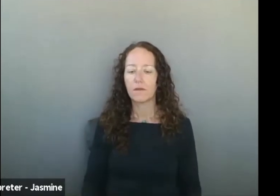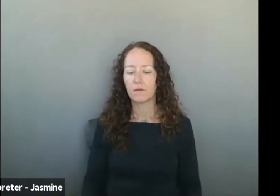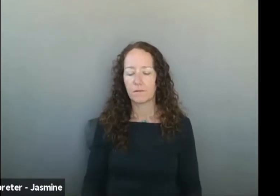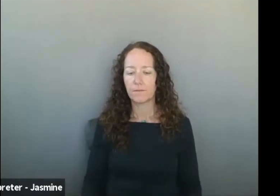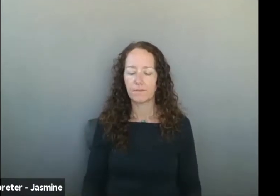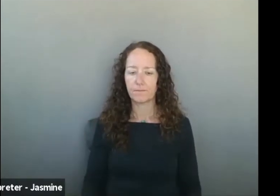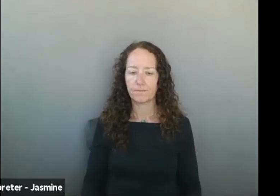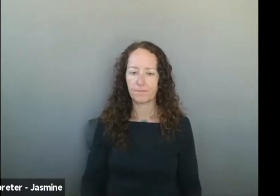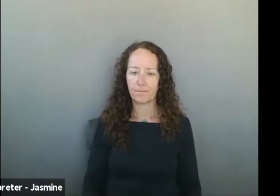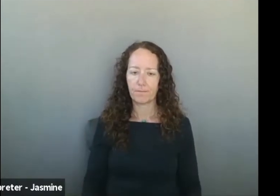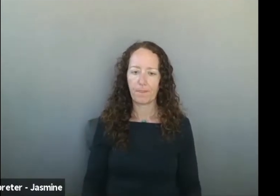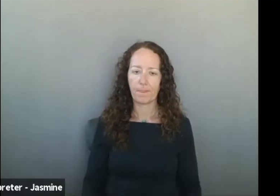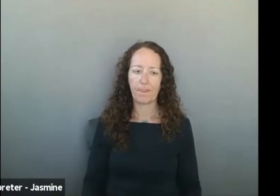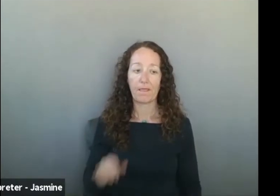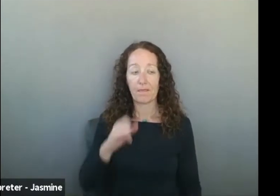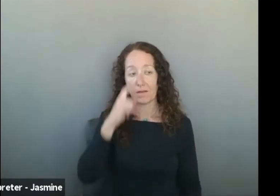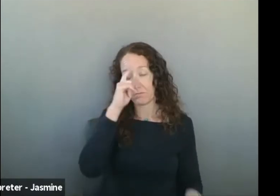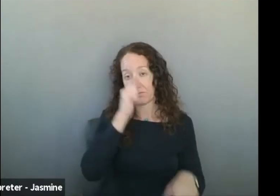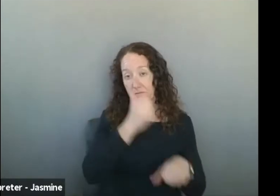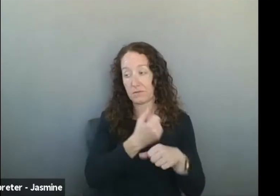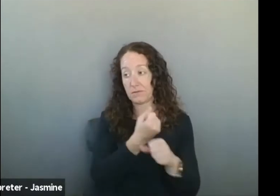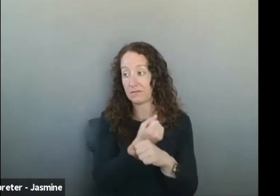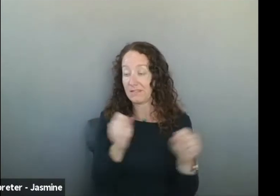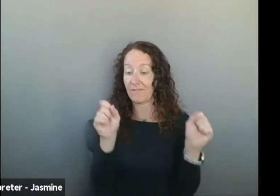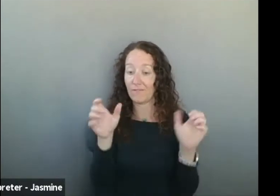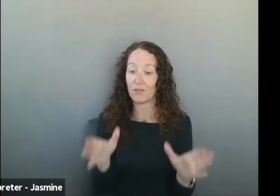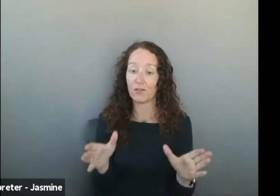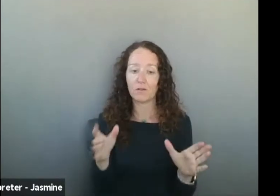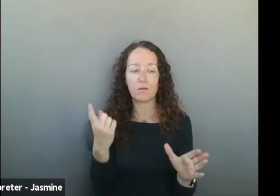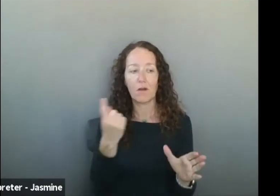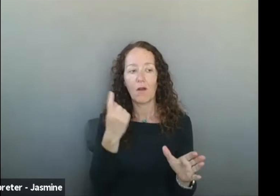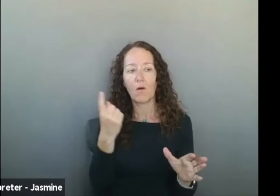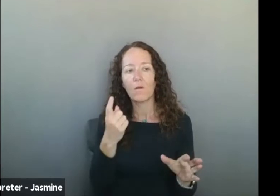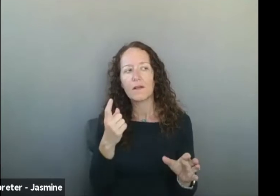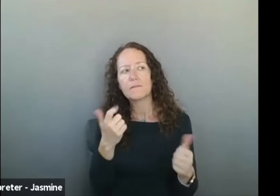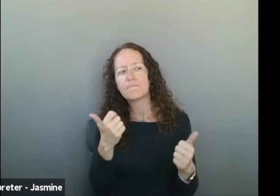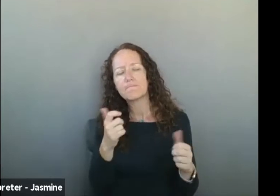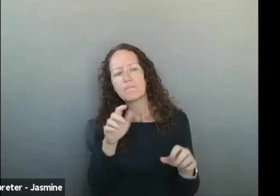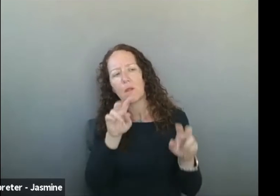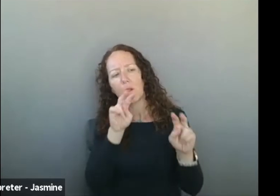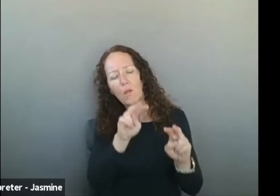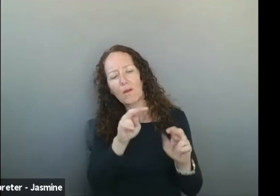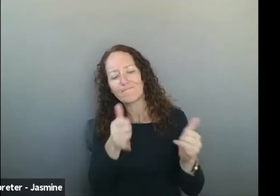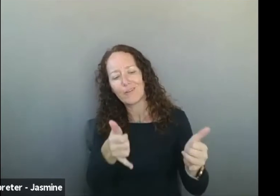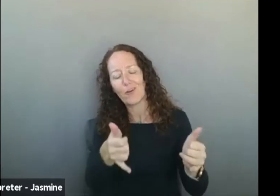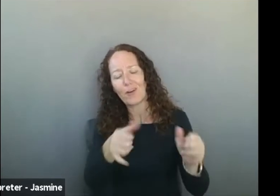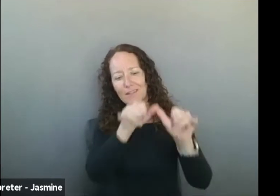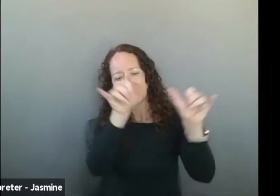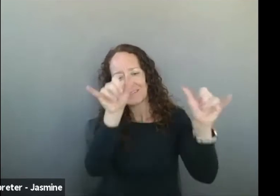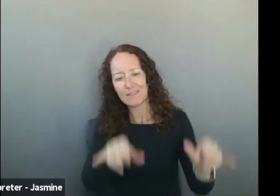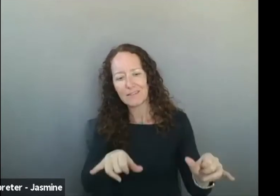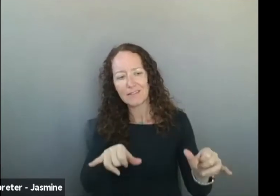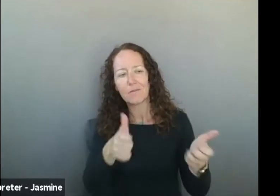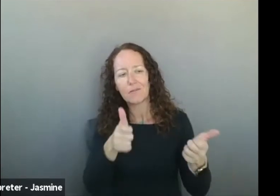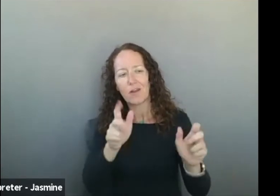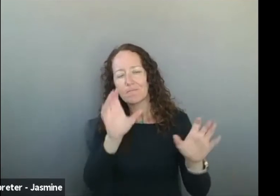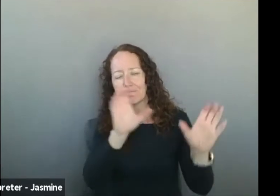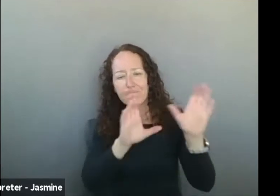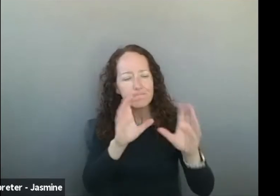mentality always looks for solutions by working within our current system, because deeper change might push us out of the picture.